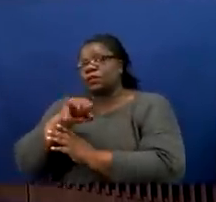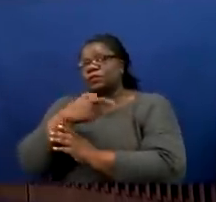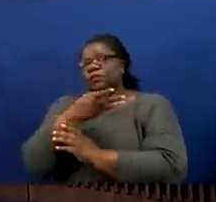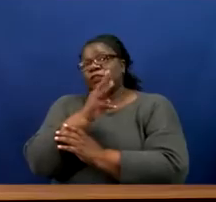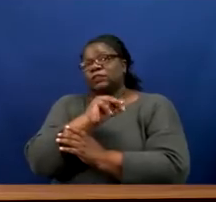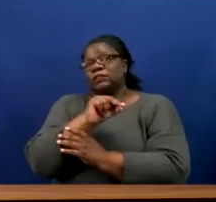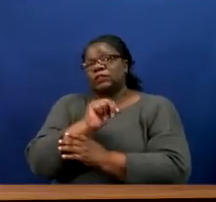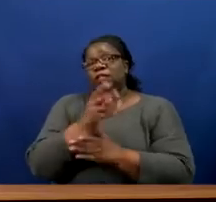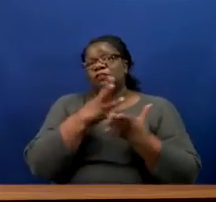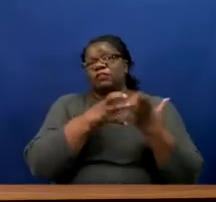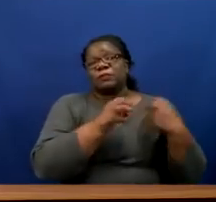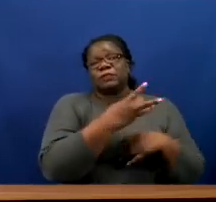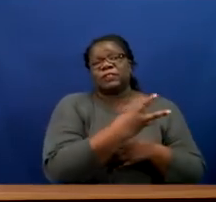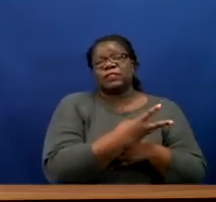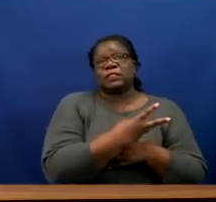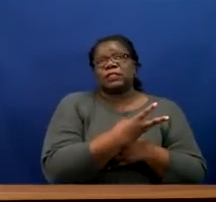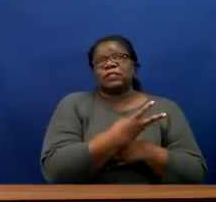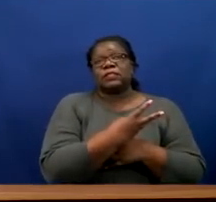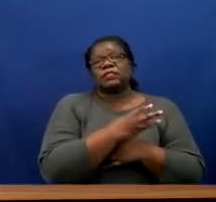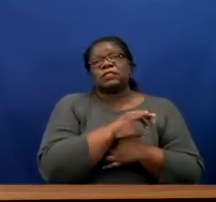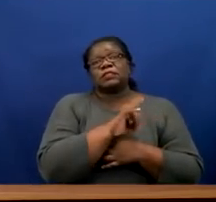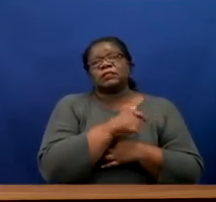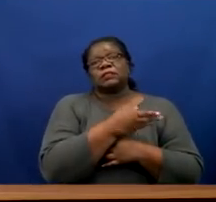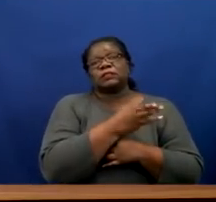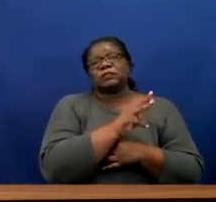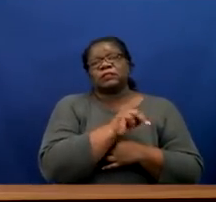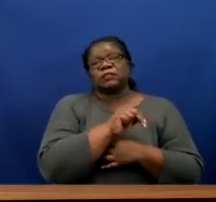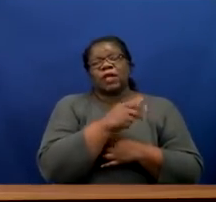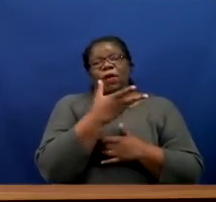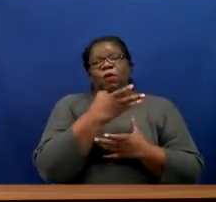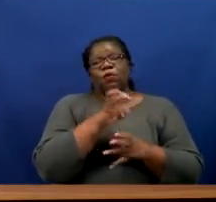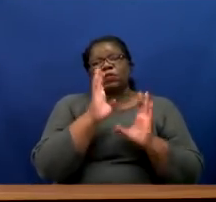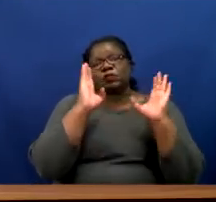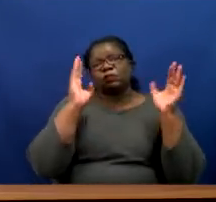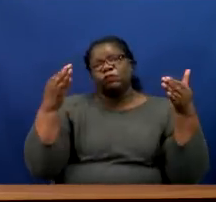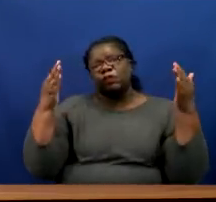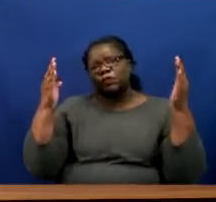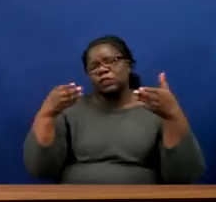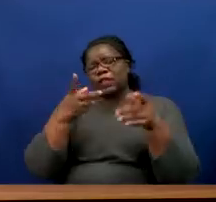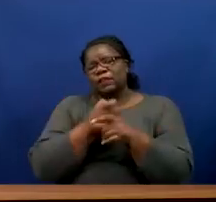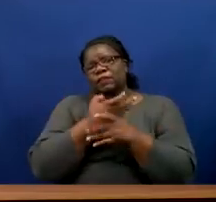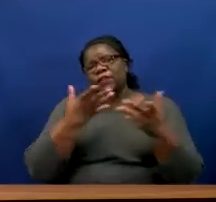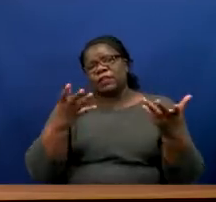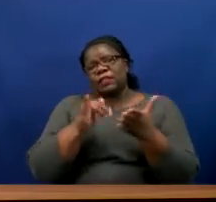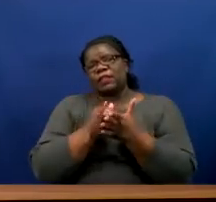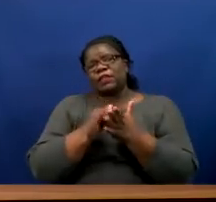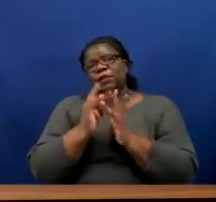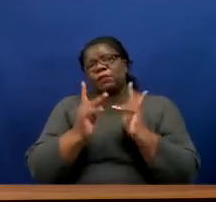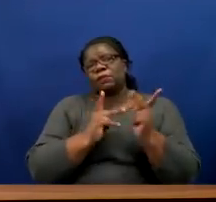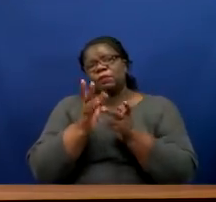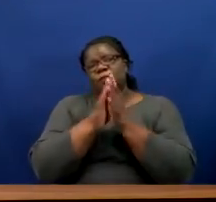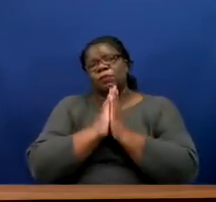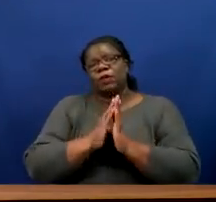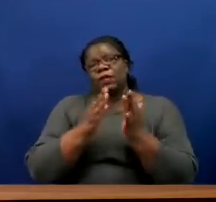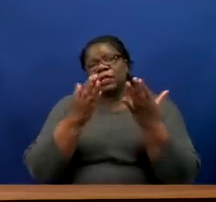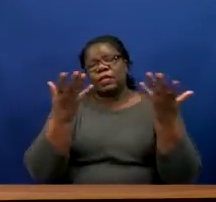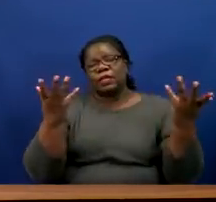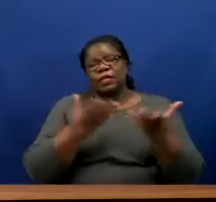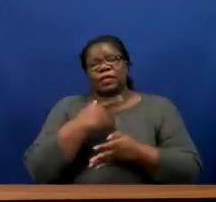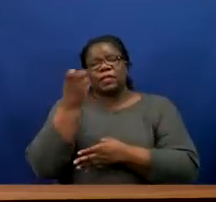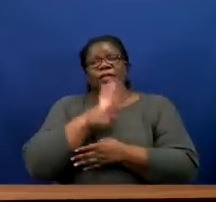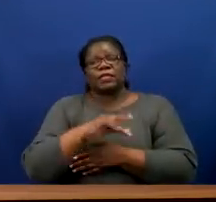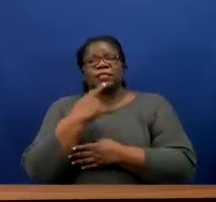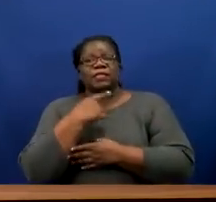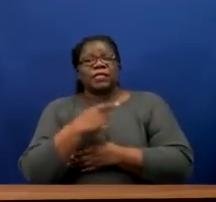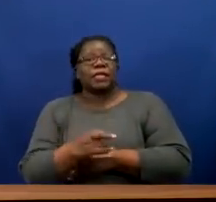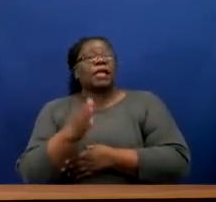6. Solomon says, God, I want your eyes to be open and your ears to be attentive to everything your people pray in this place. And God says in latter